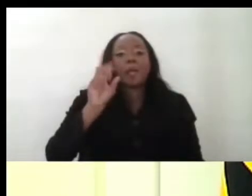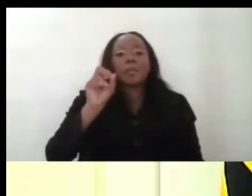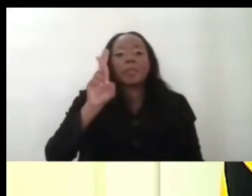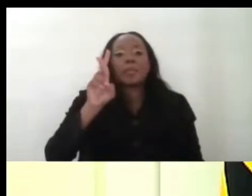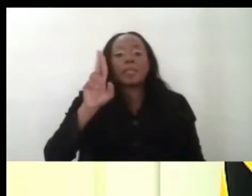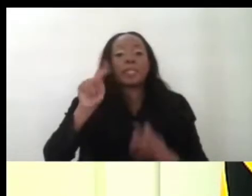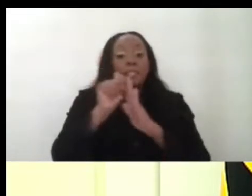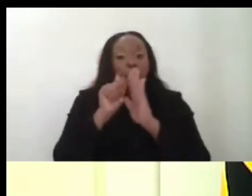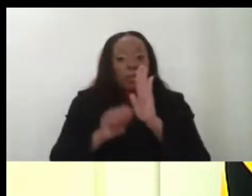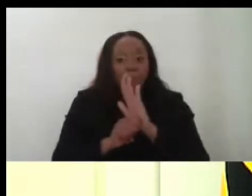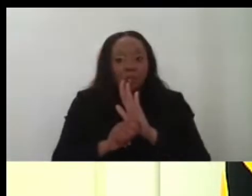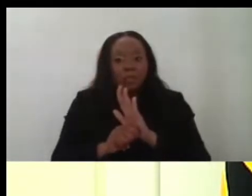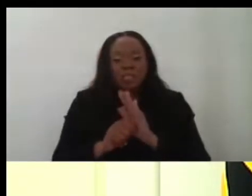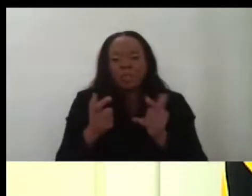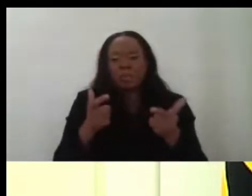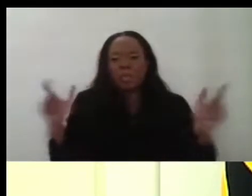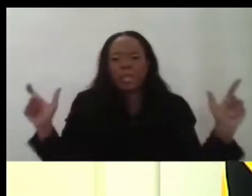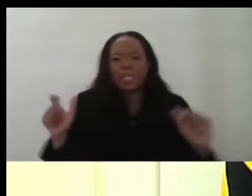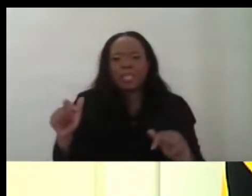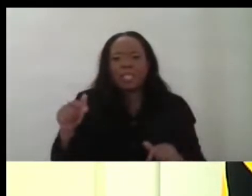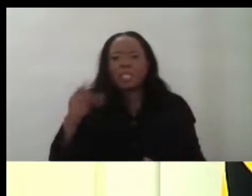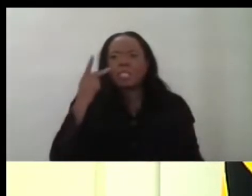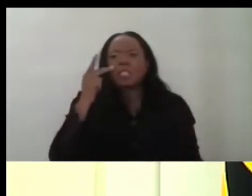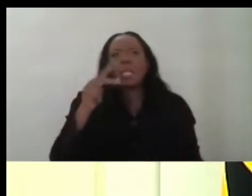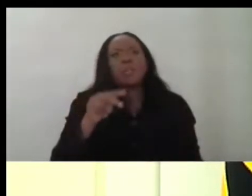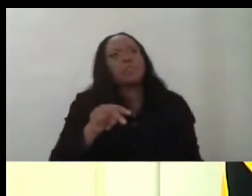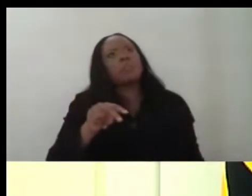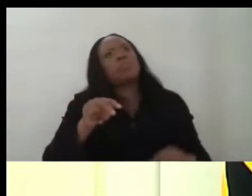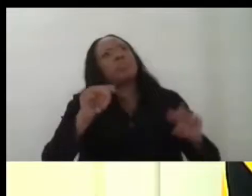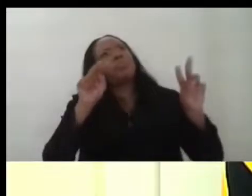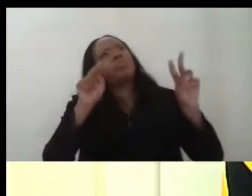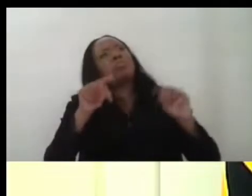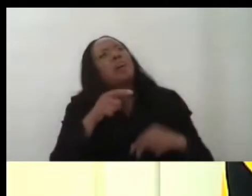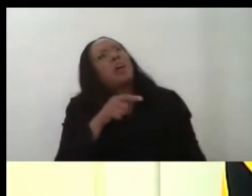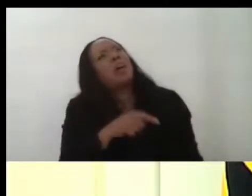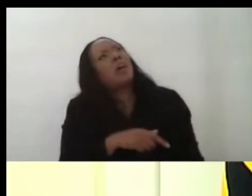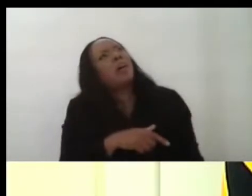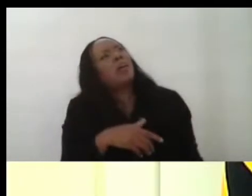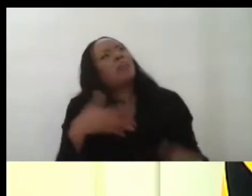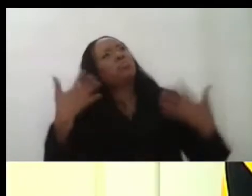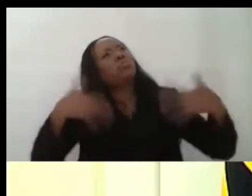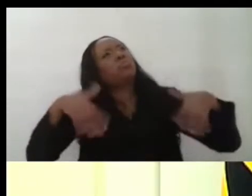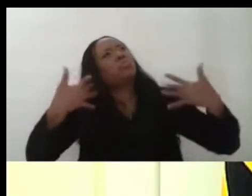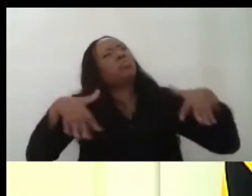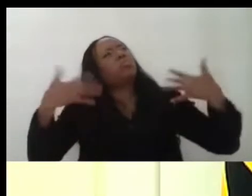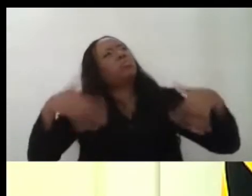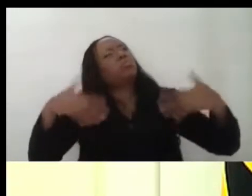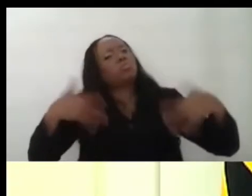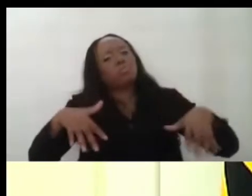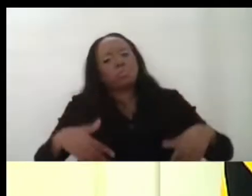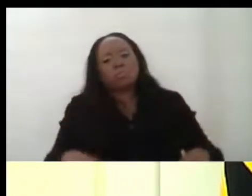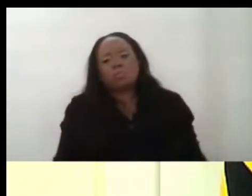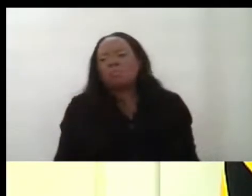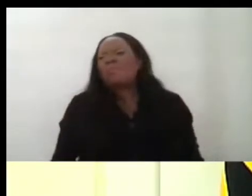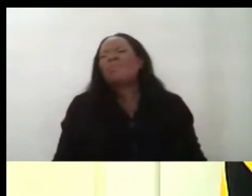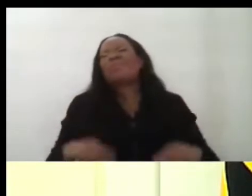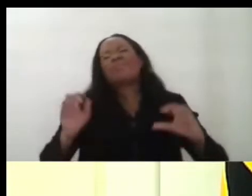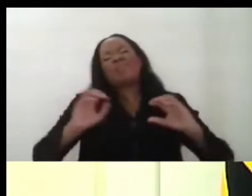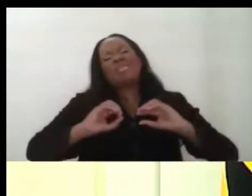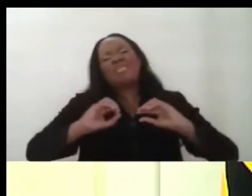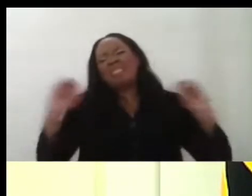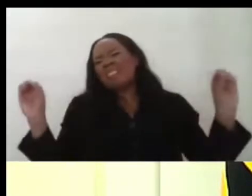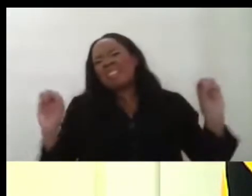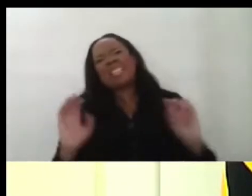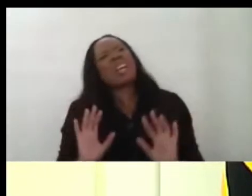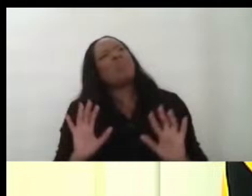and you look up, you will say to yourself, as was conceived when it was initially engineered, nothing will ever go over that